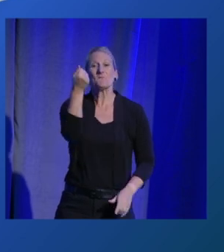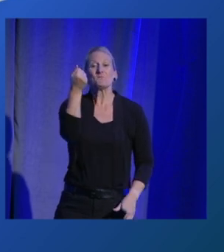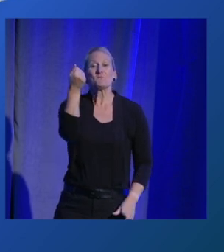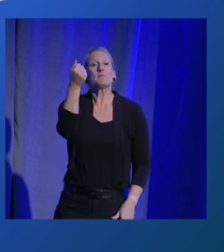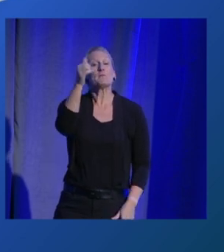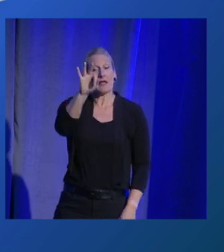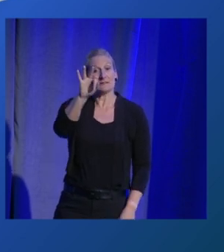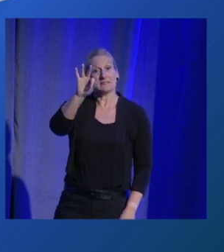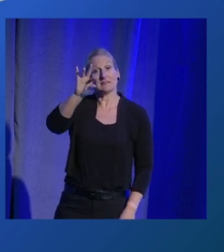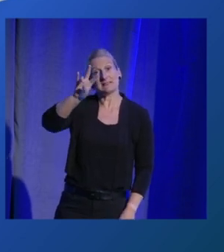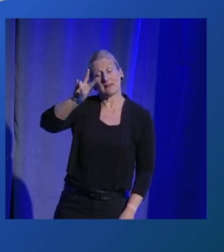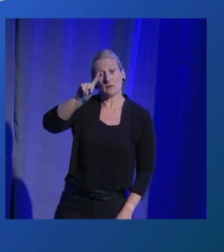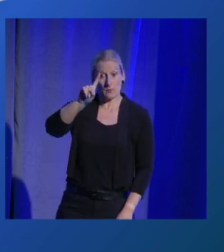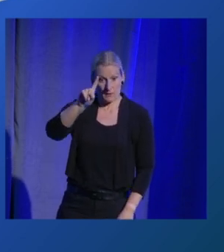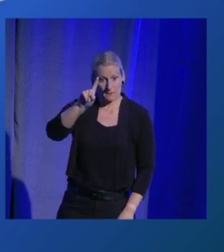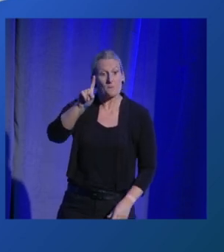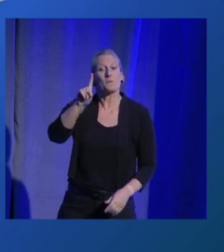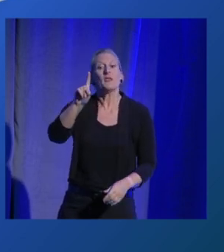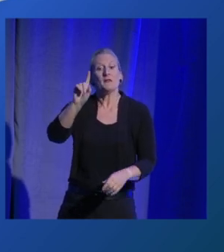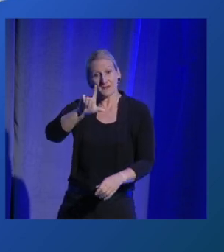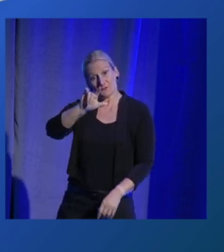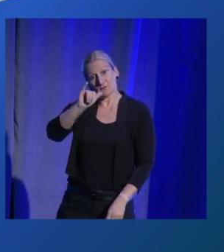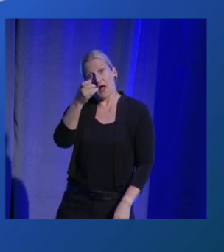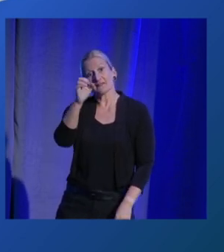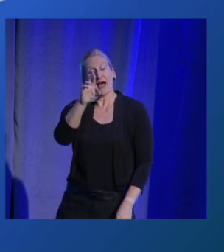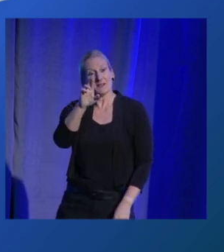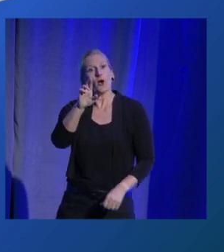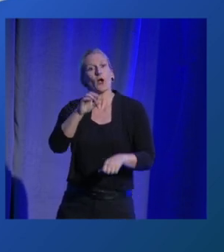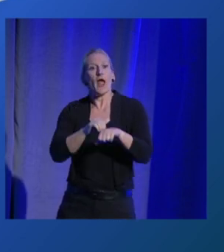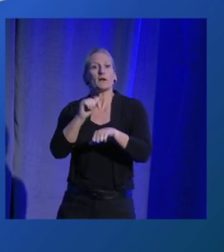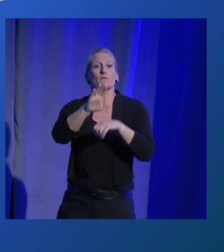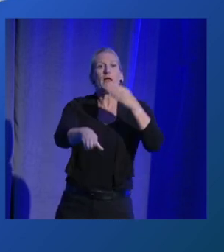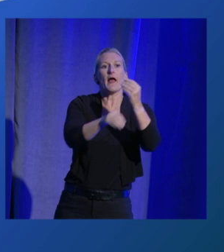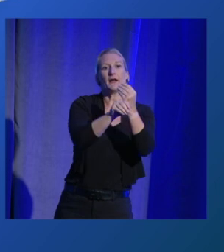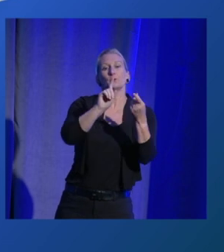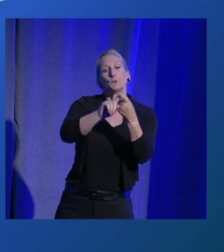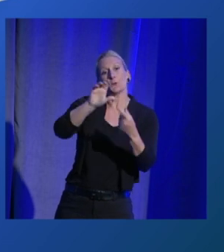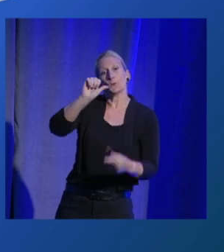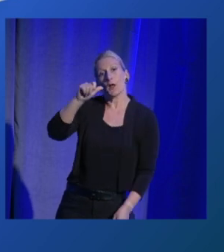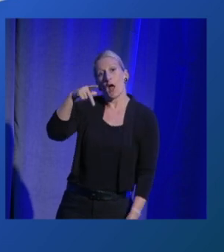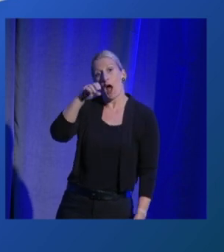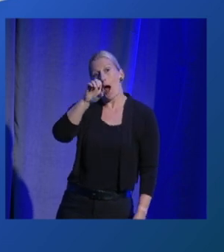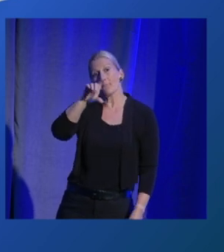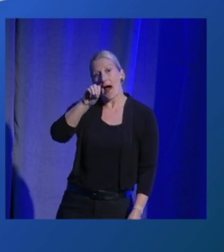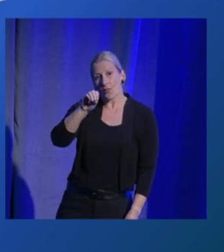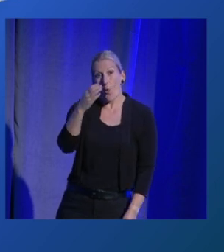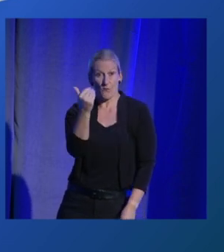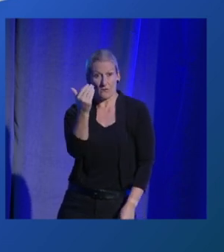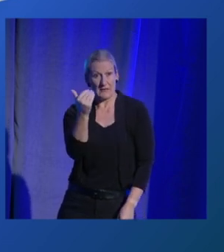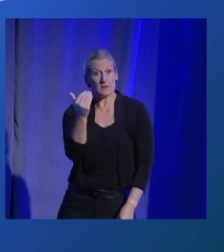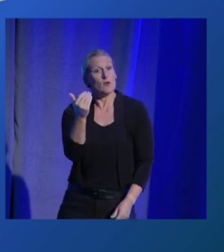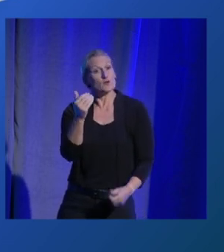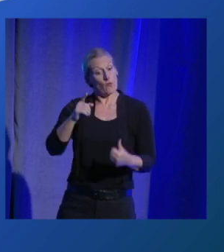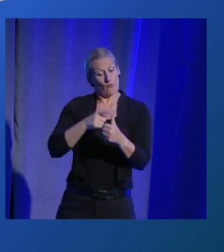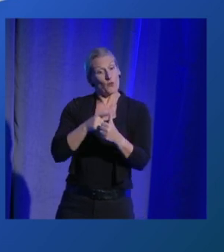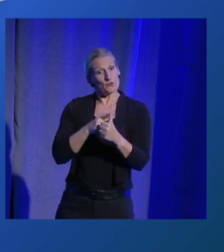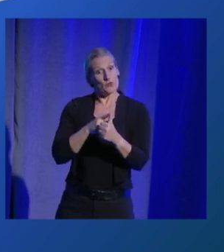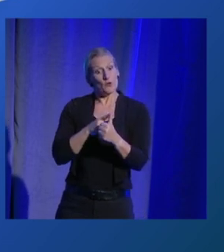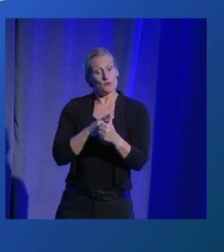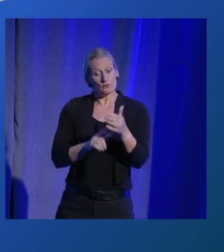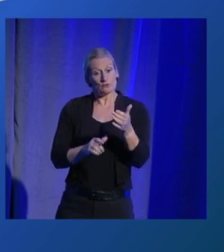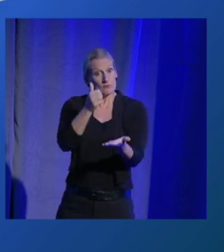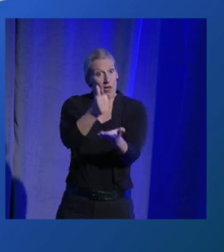instrument and put it on the Apollo 15 Mission not only to find the landing spot for the Apollo 15 but